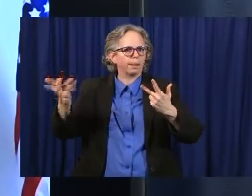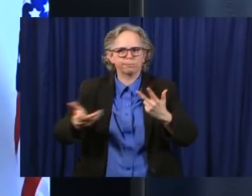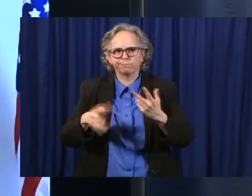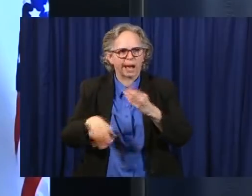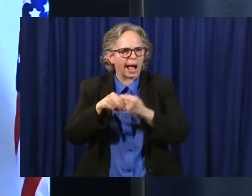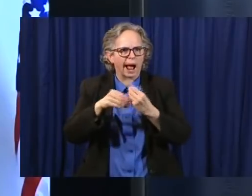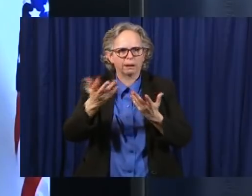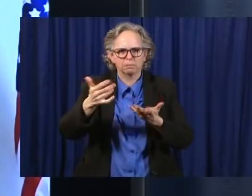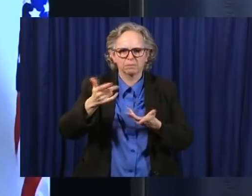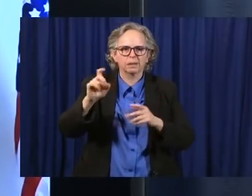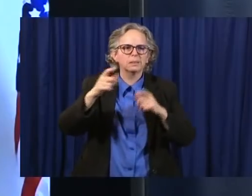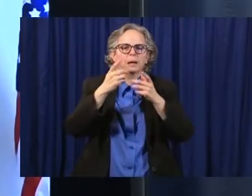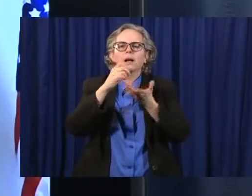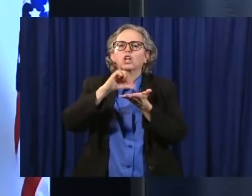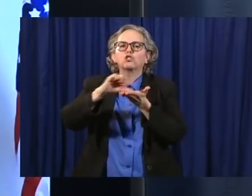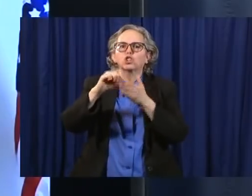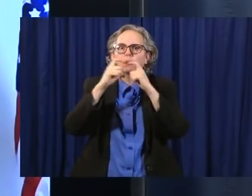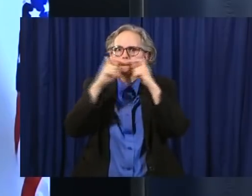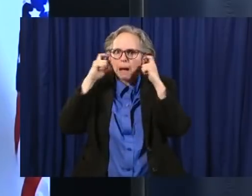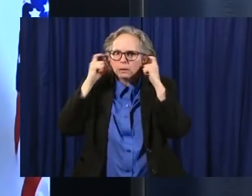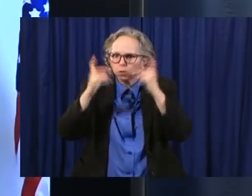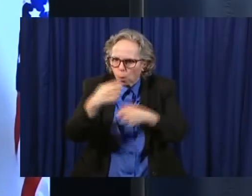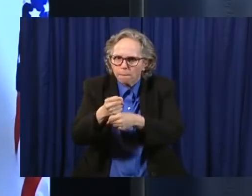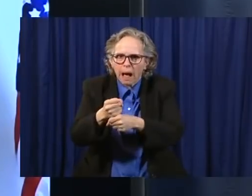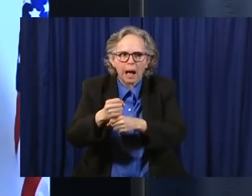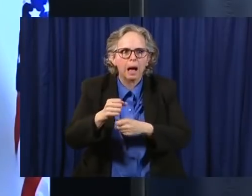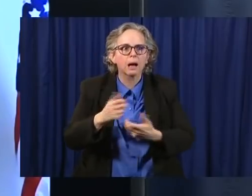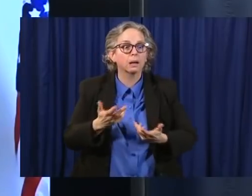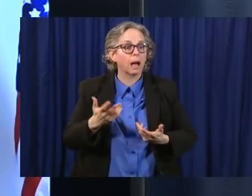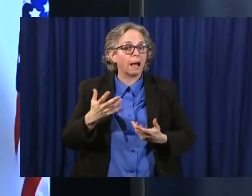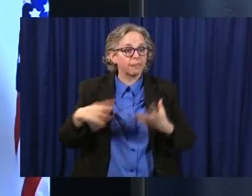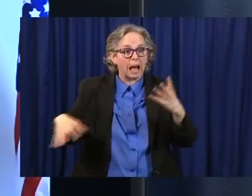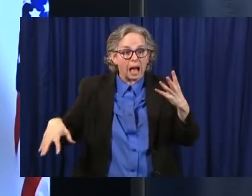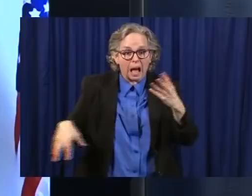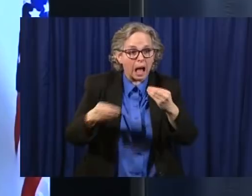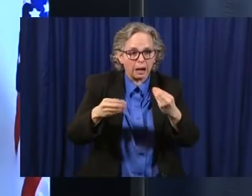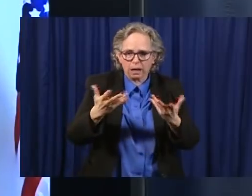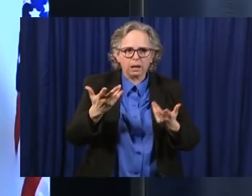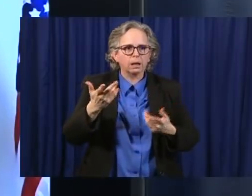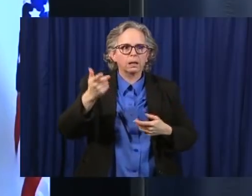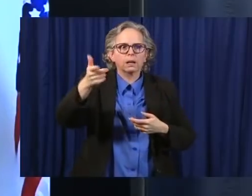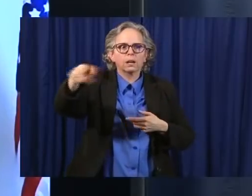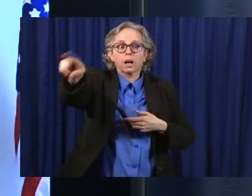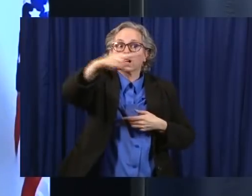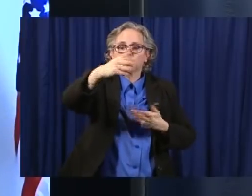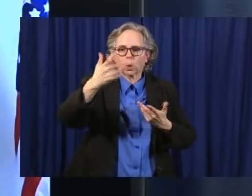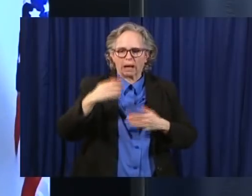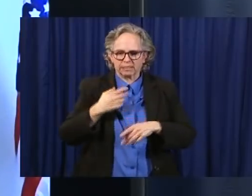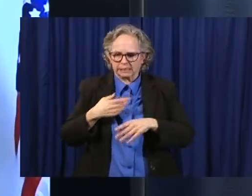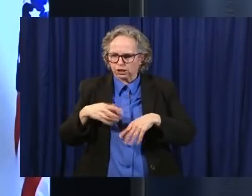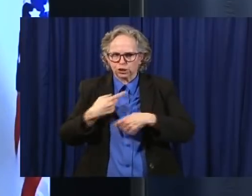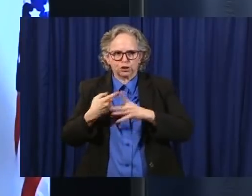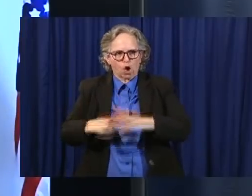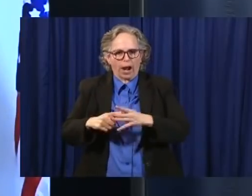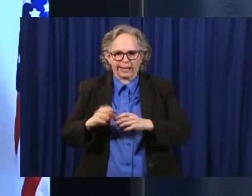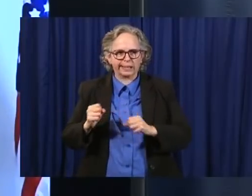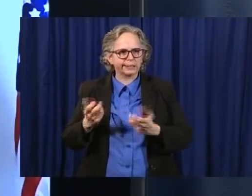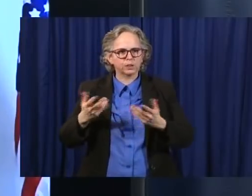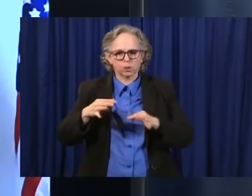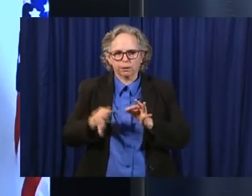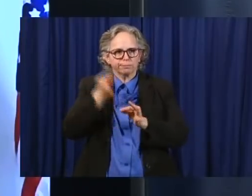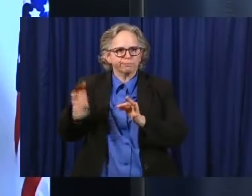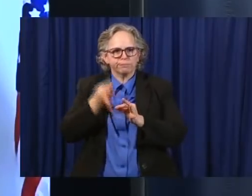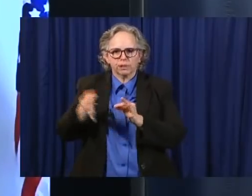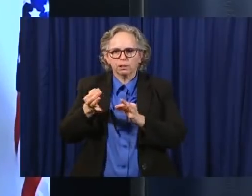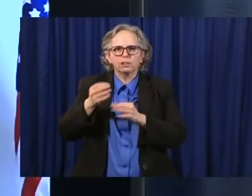mask, as well as the tailor shops in all the prisons did begin to make PPE for the people who live in the prisons. So there were